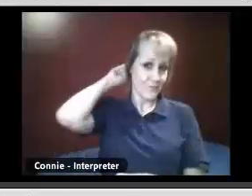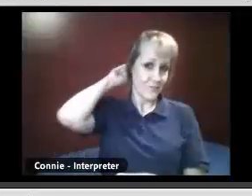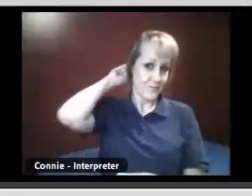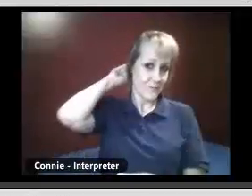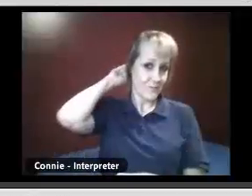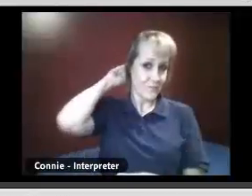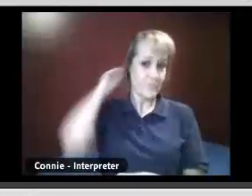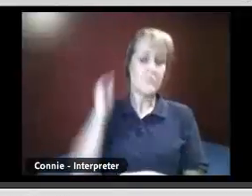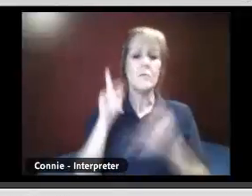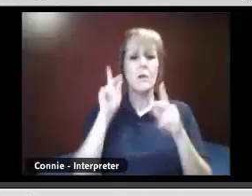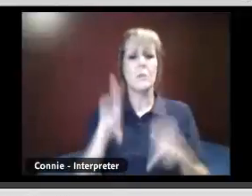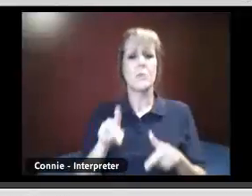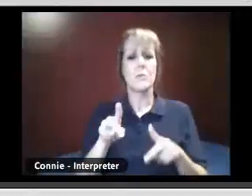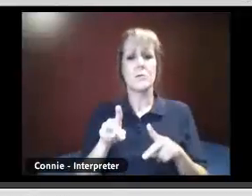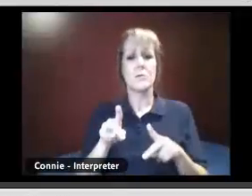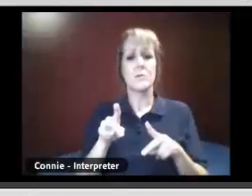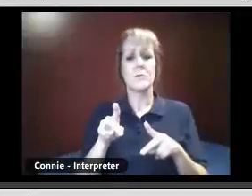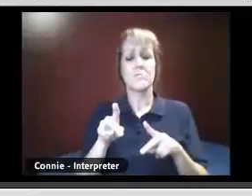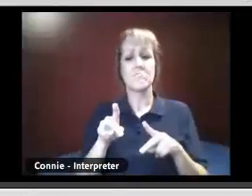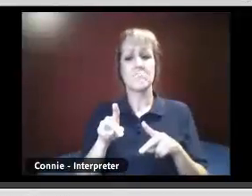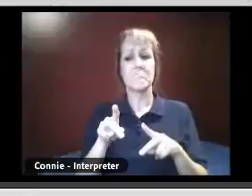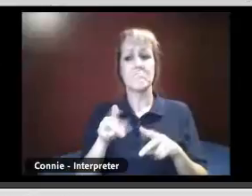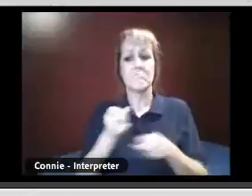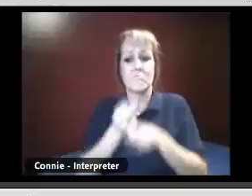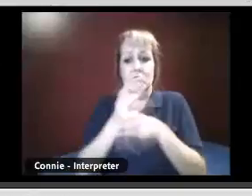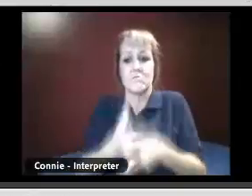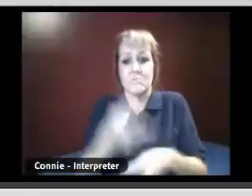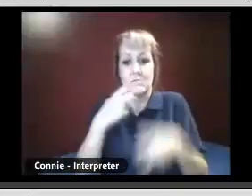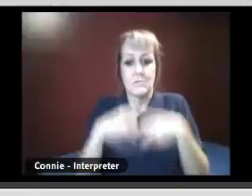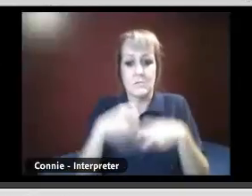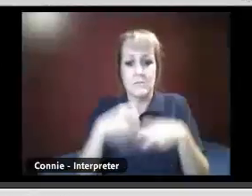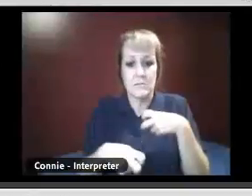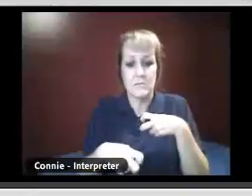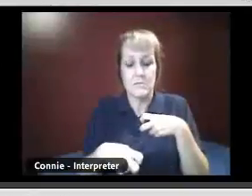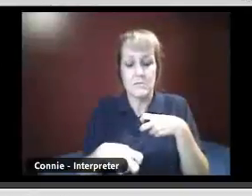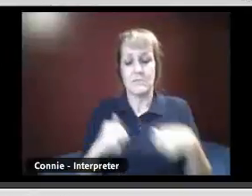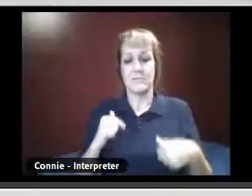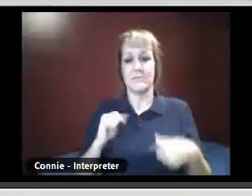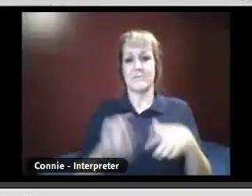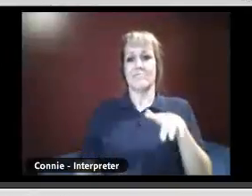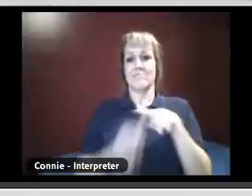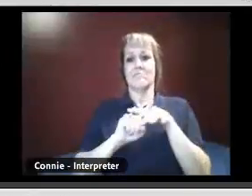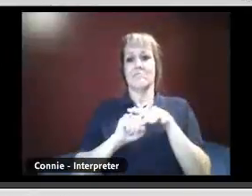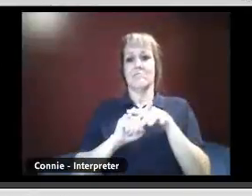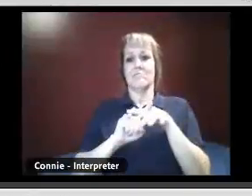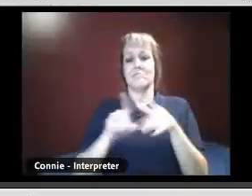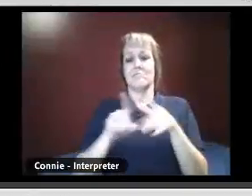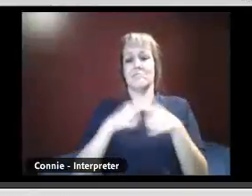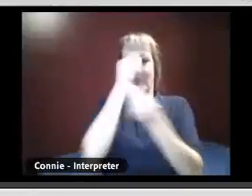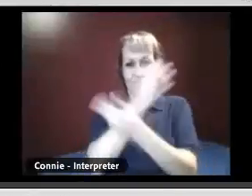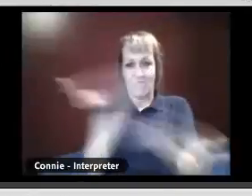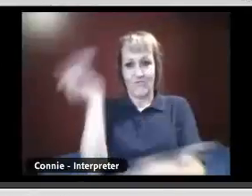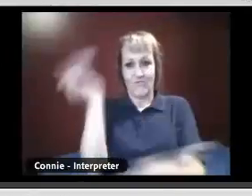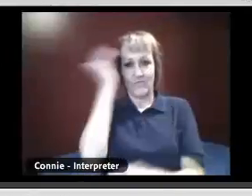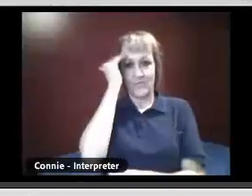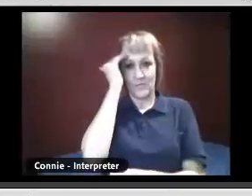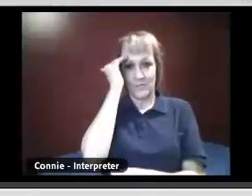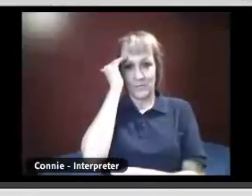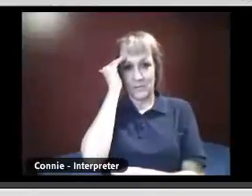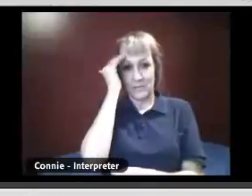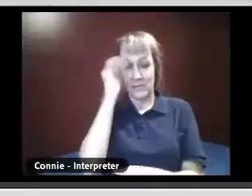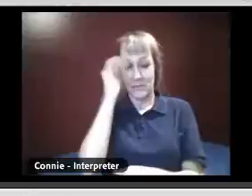somebody hits those trigger points, they tend to surface, at which point they become known. Well, when you open up that window of